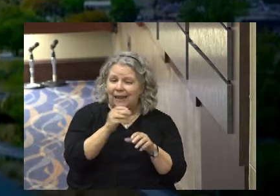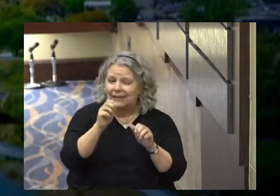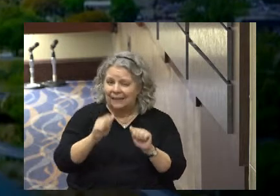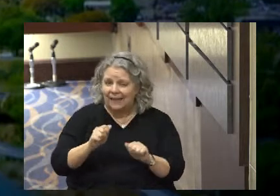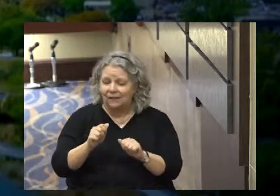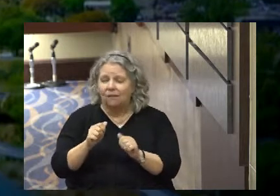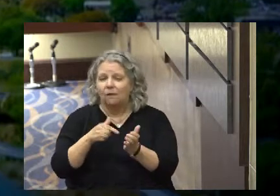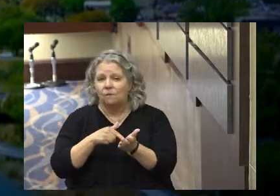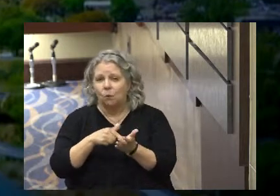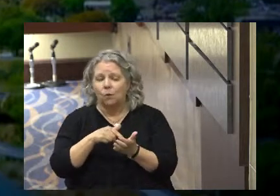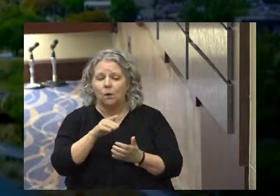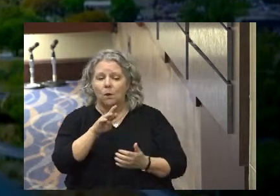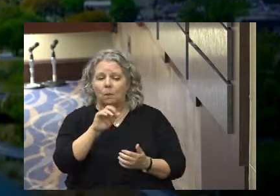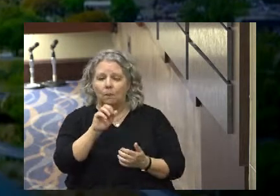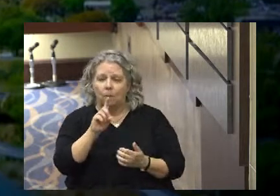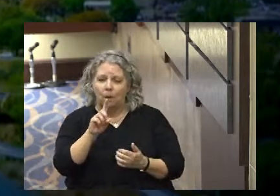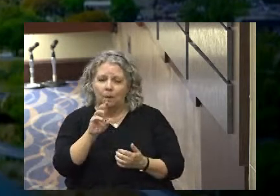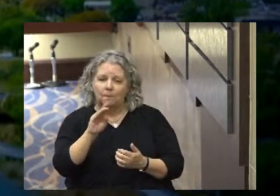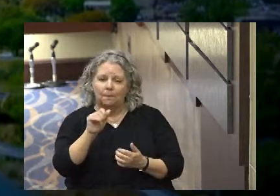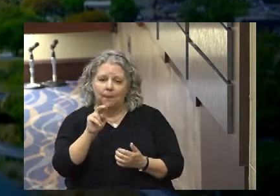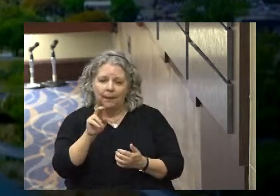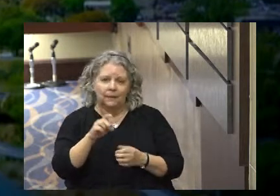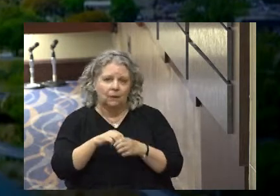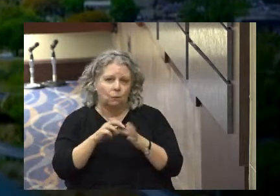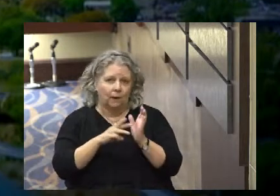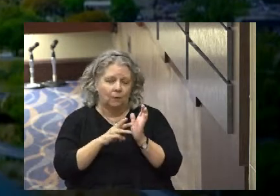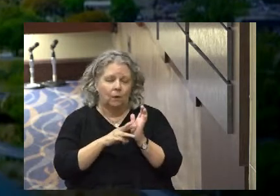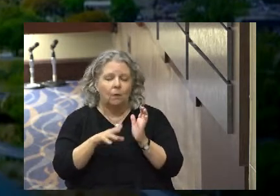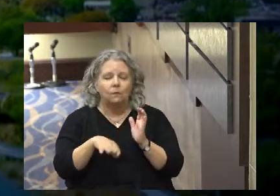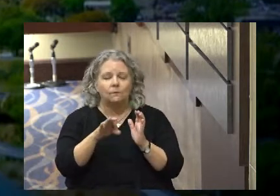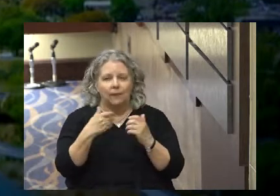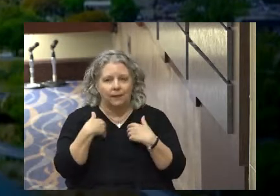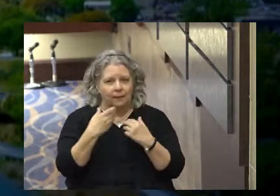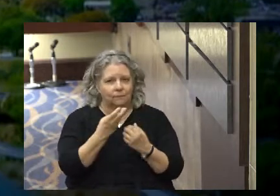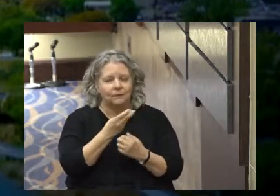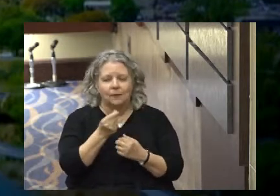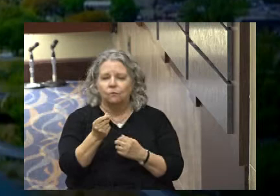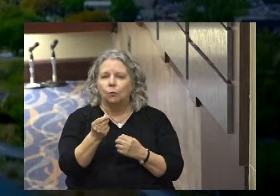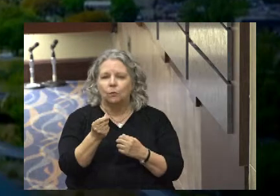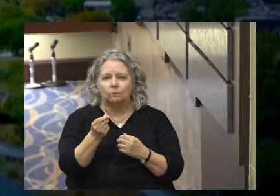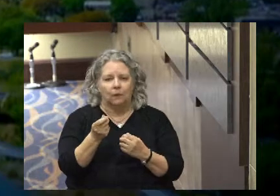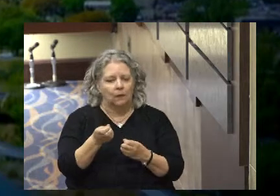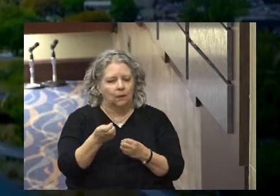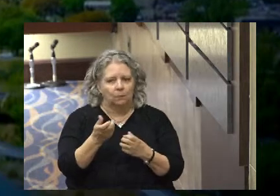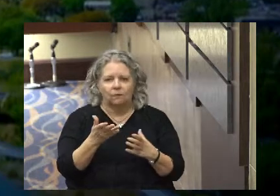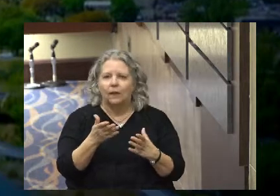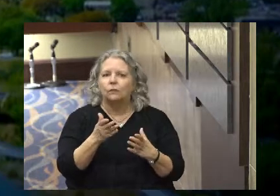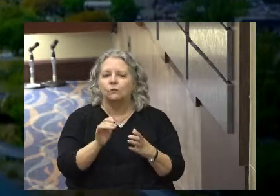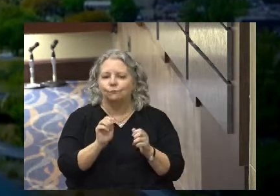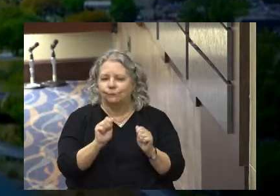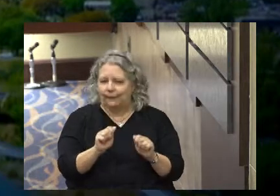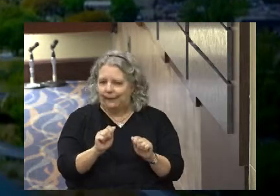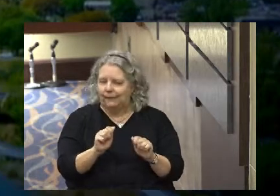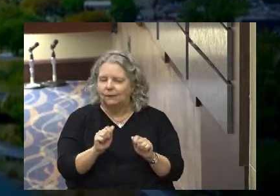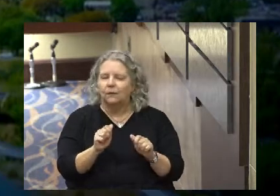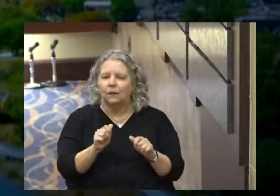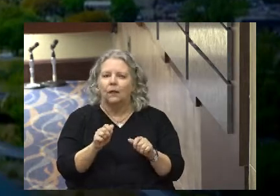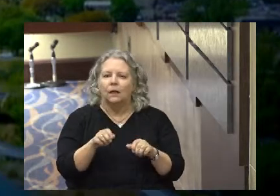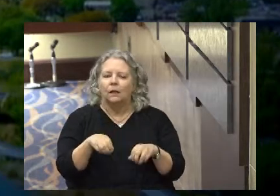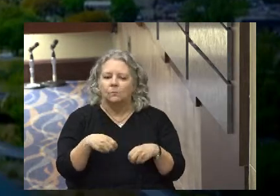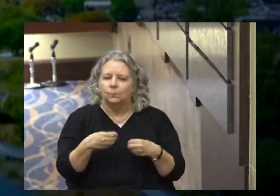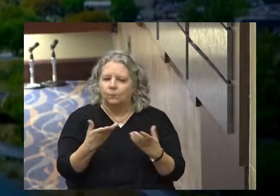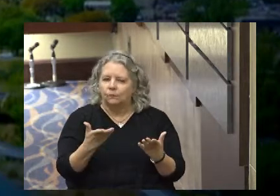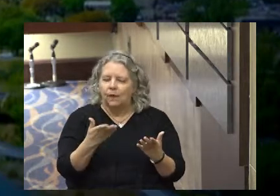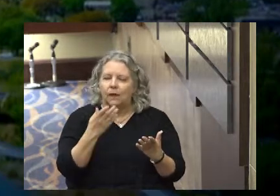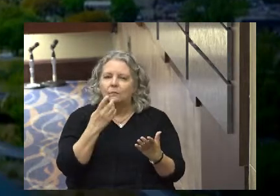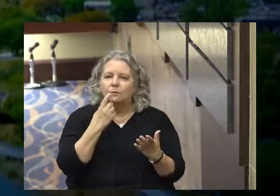there's several vendors operating in Waco who can provide broadband internet to residential and business customers. It also found